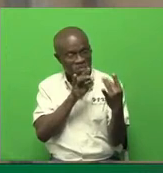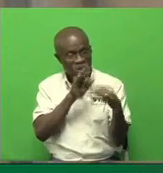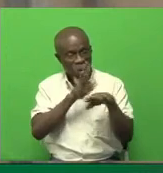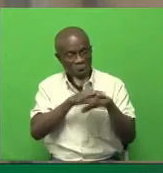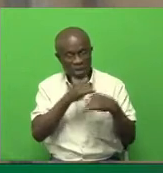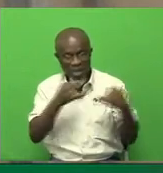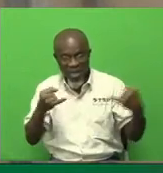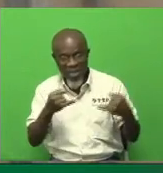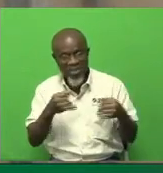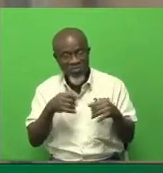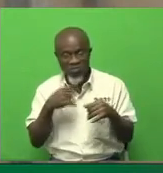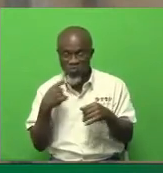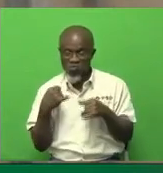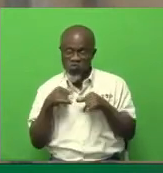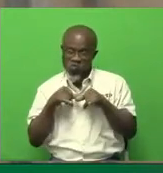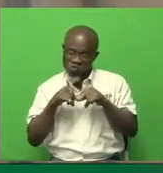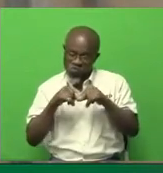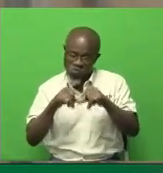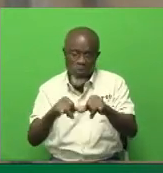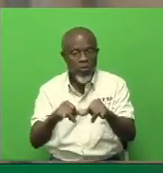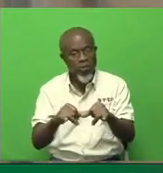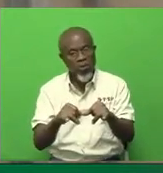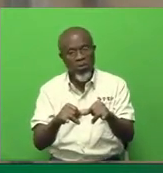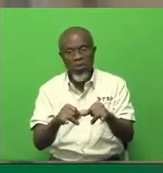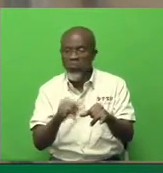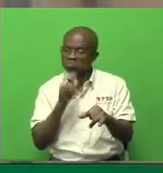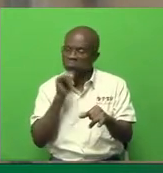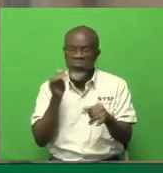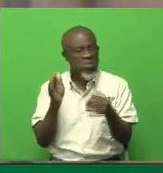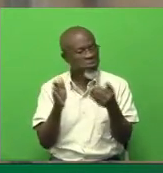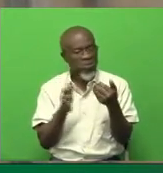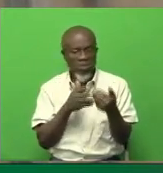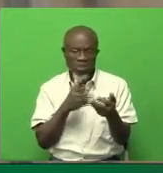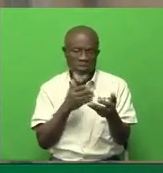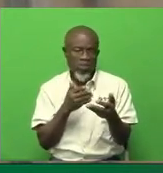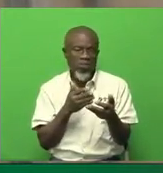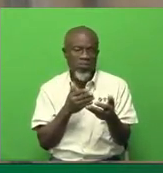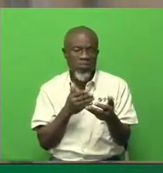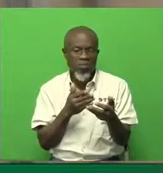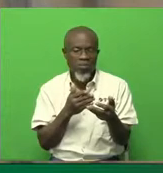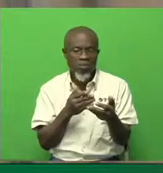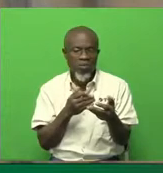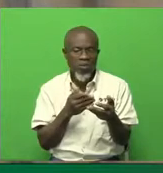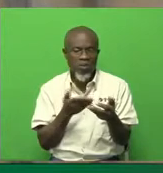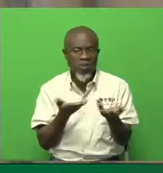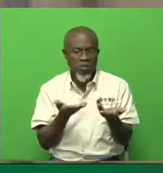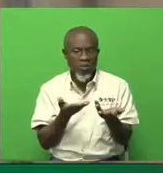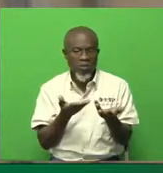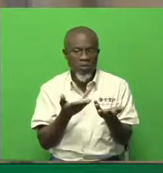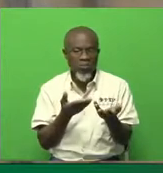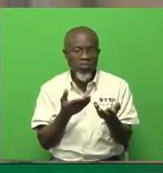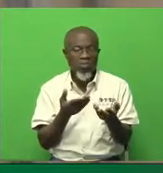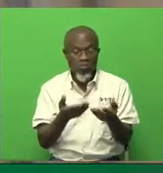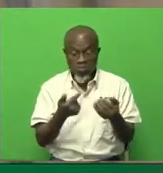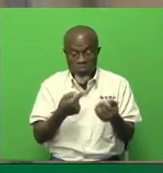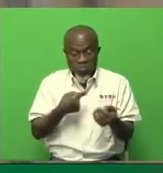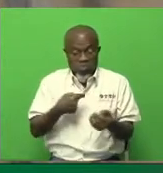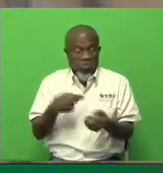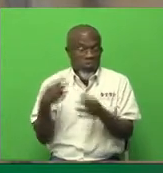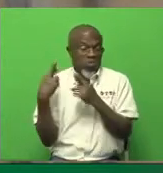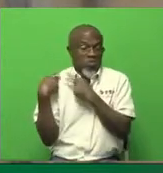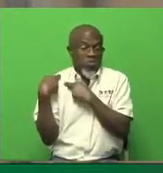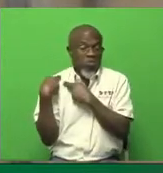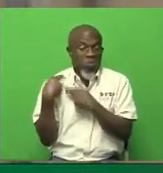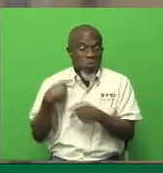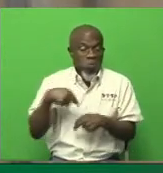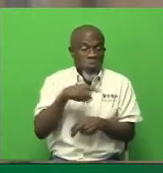Madam speaker it was again no easy position to be in because as a responsible government we knew and